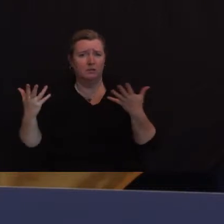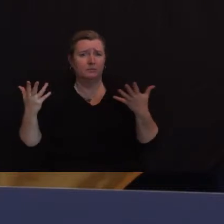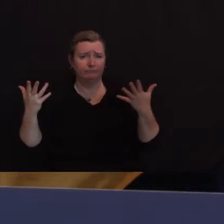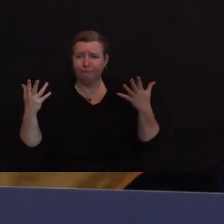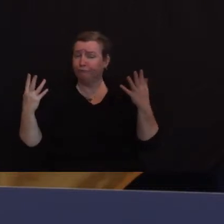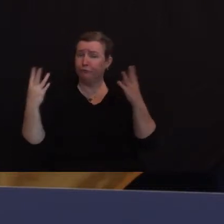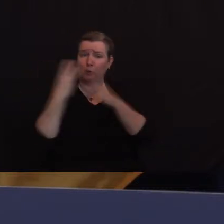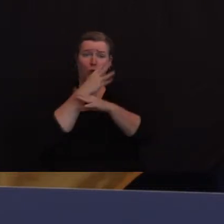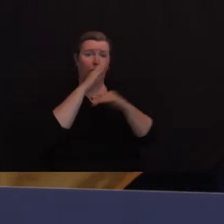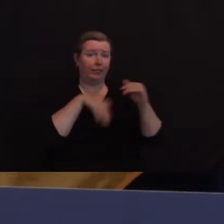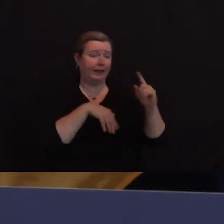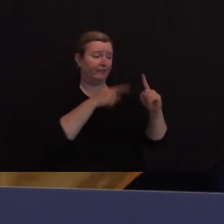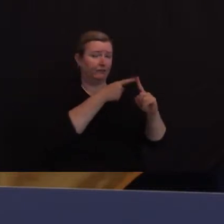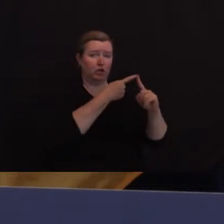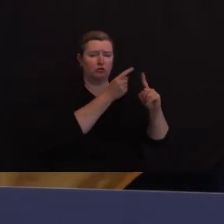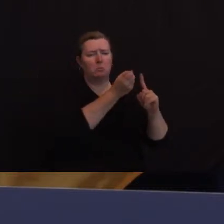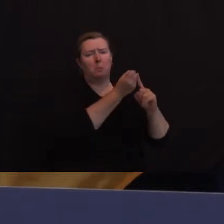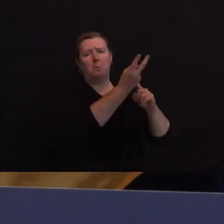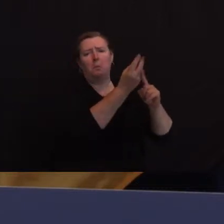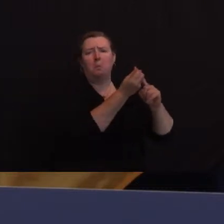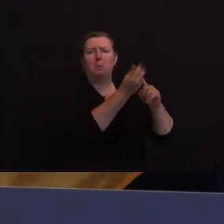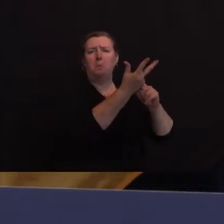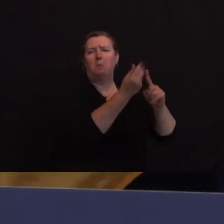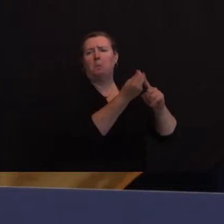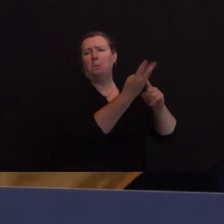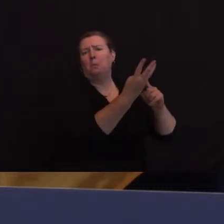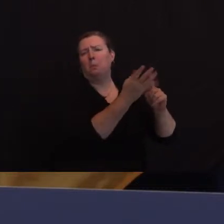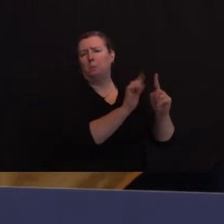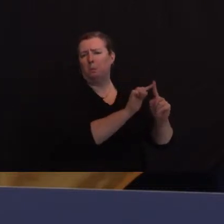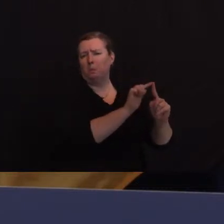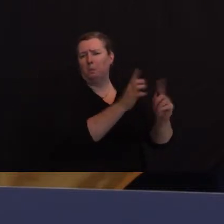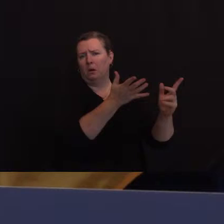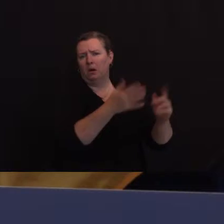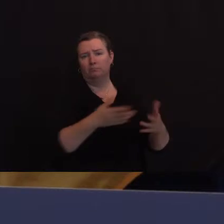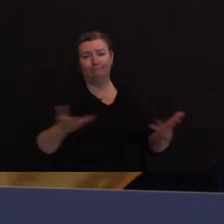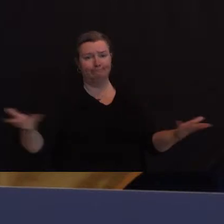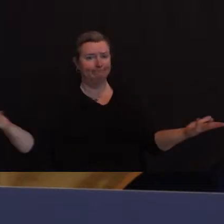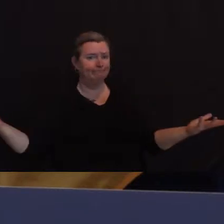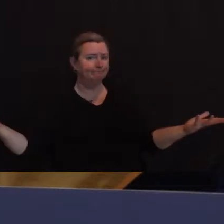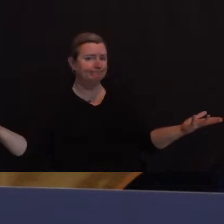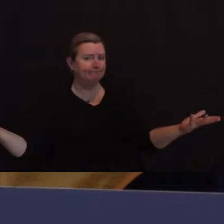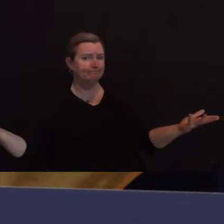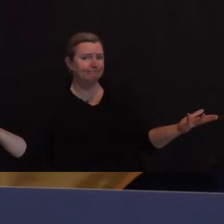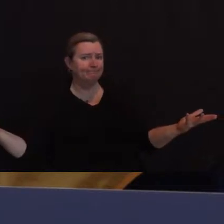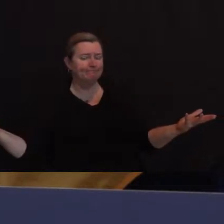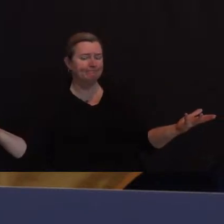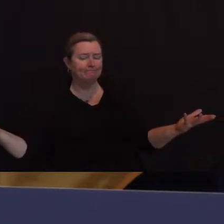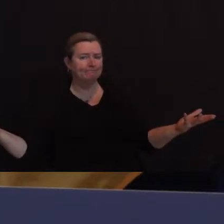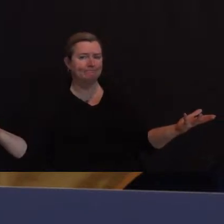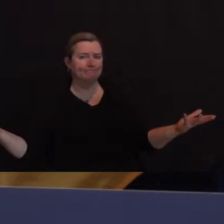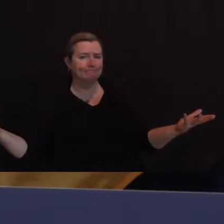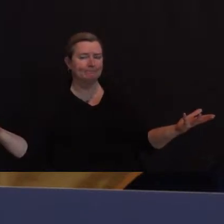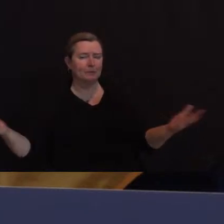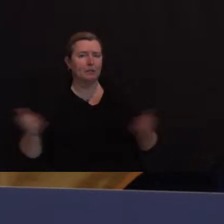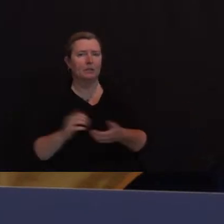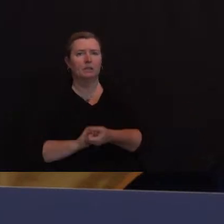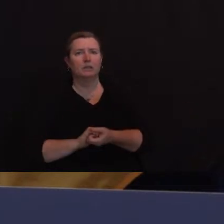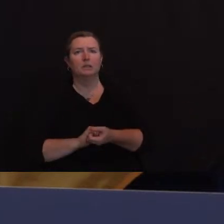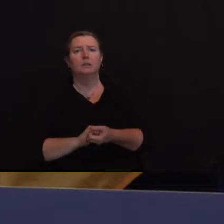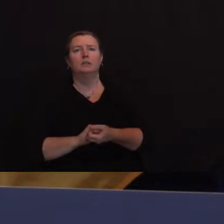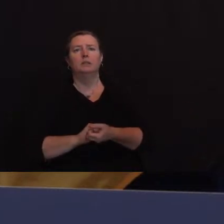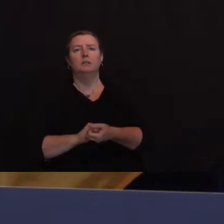You are more at risk of getting it if you're vaccinated than you were if it was the Alpha variant beforehand. However, the vaccines